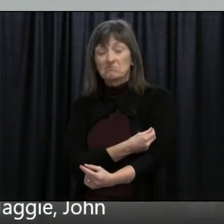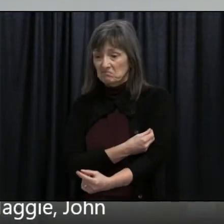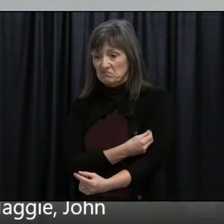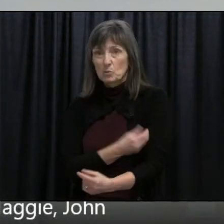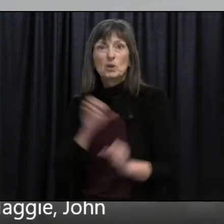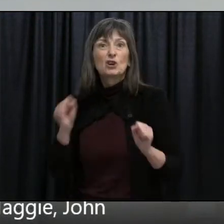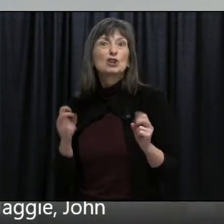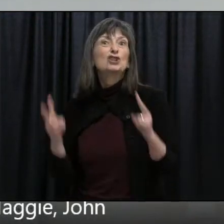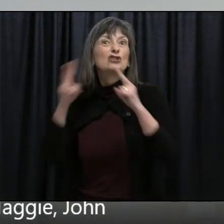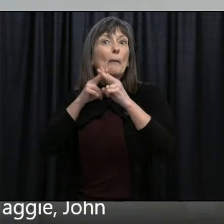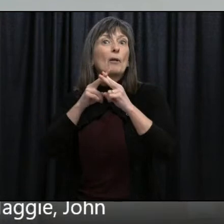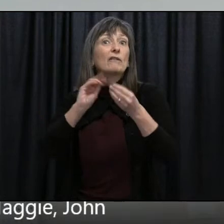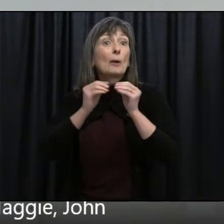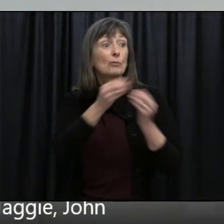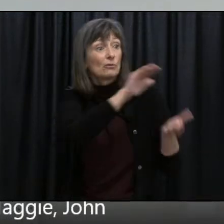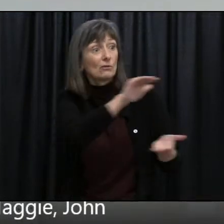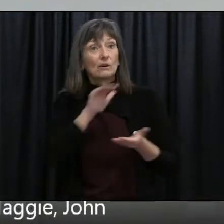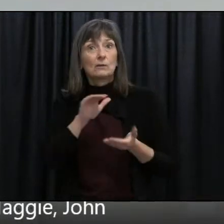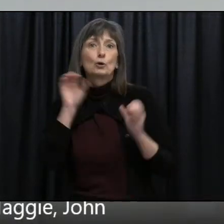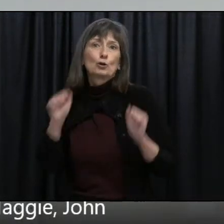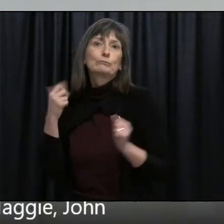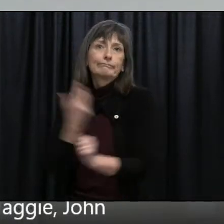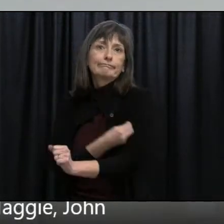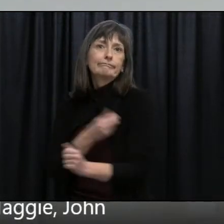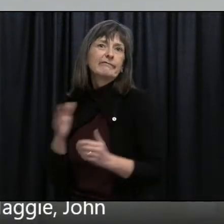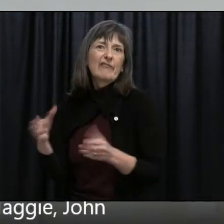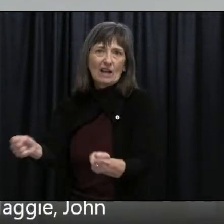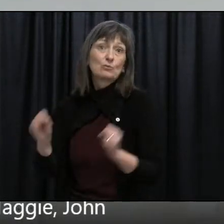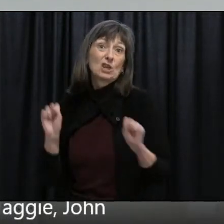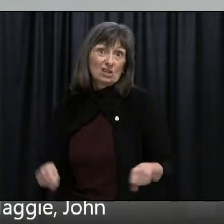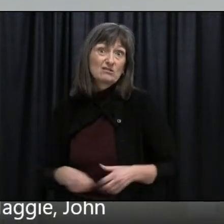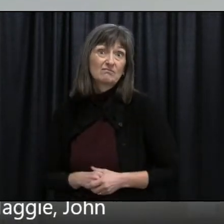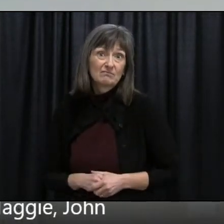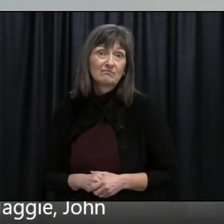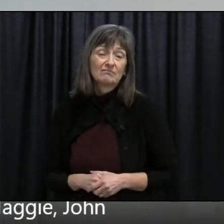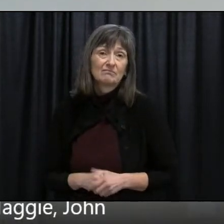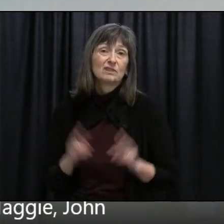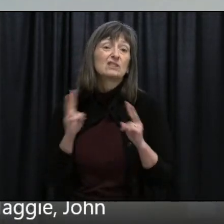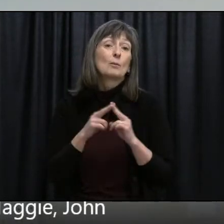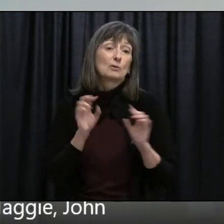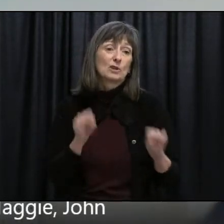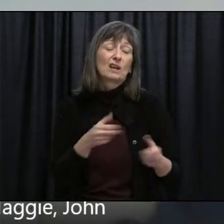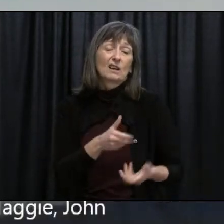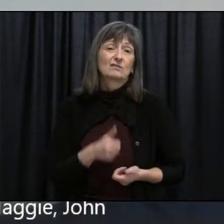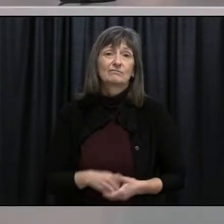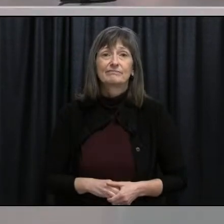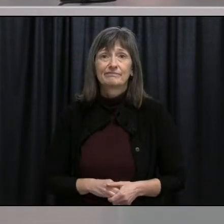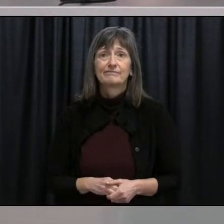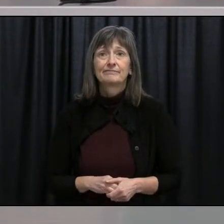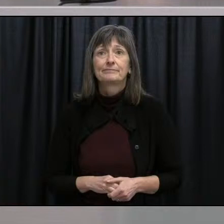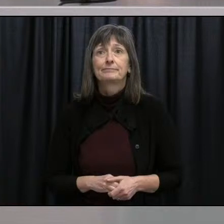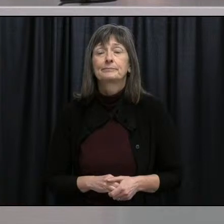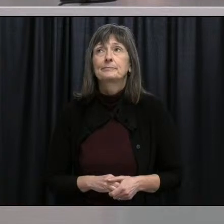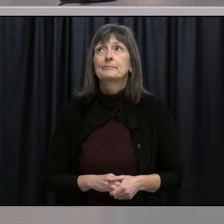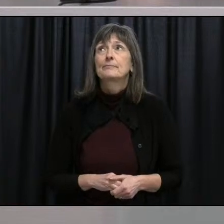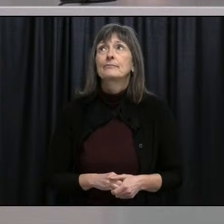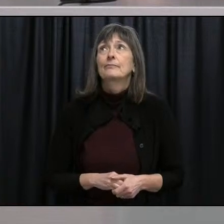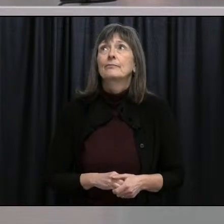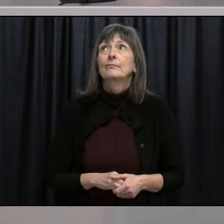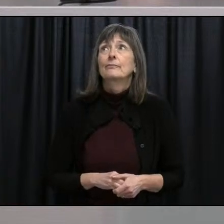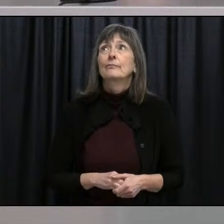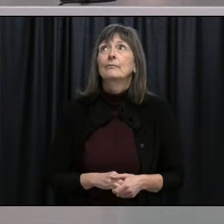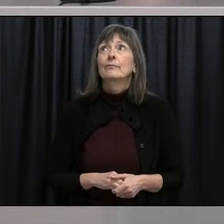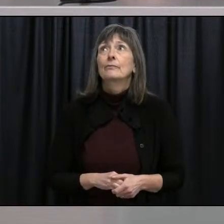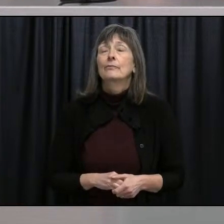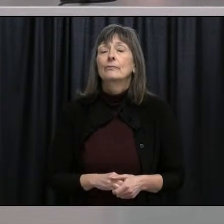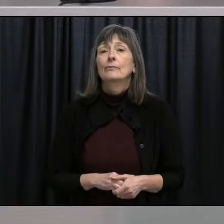Okay, so if we get 6 trays... You've had your 2 questions, actually, Roger. You'll have another opportunity in the next round. Okay, fine, thanks. Our